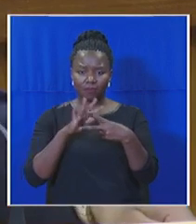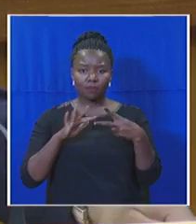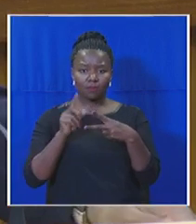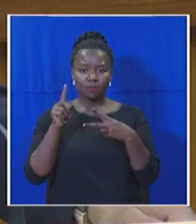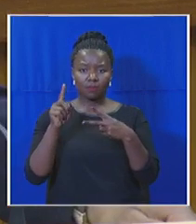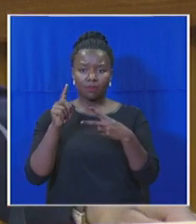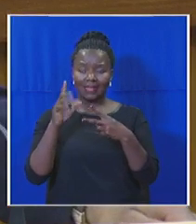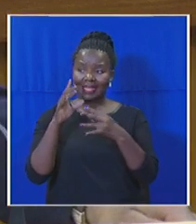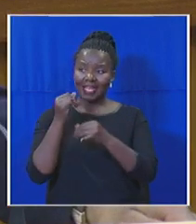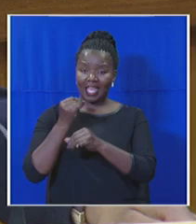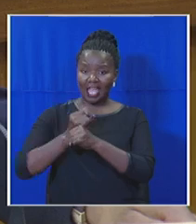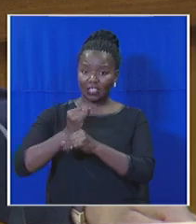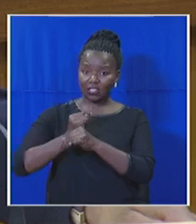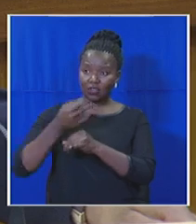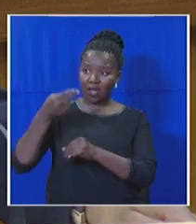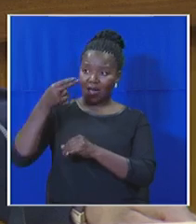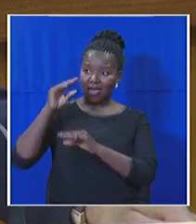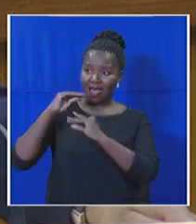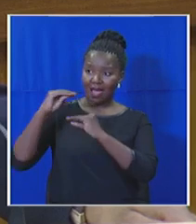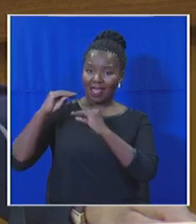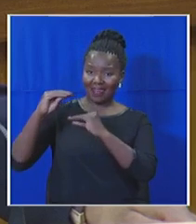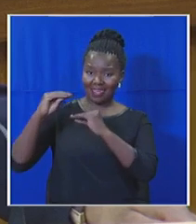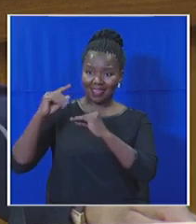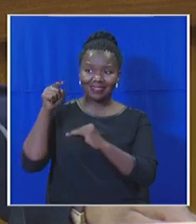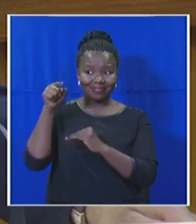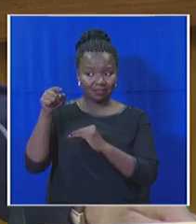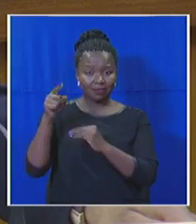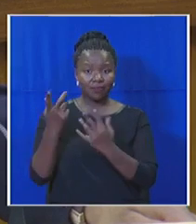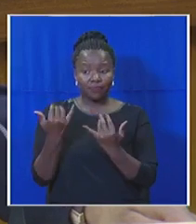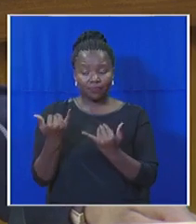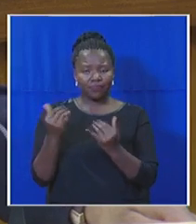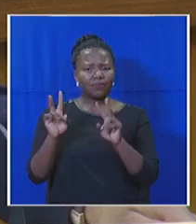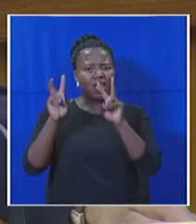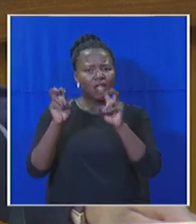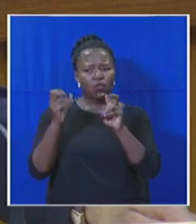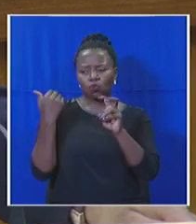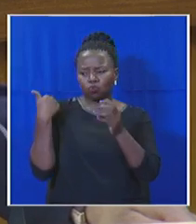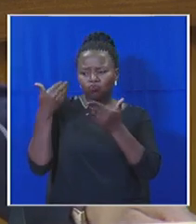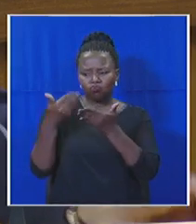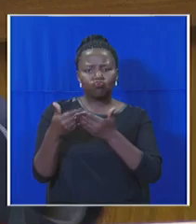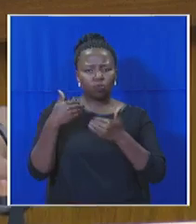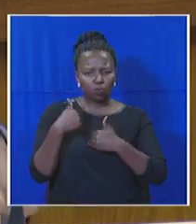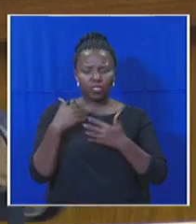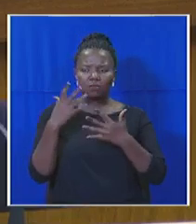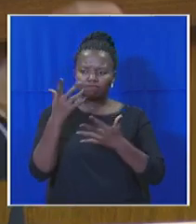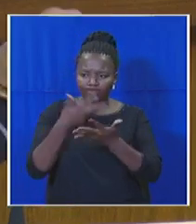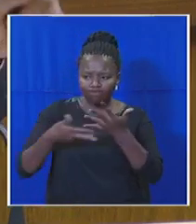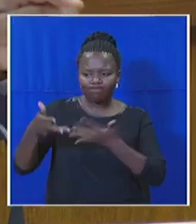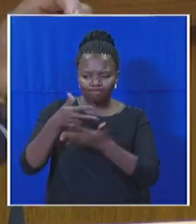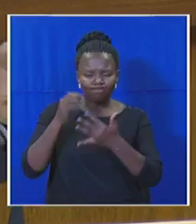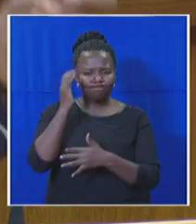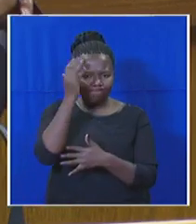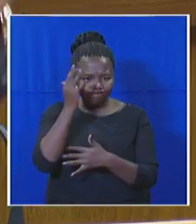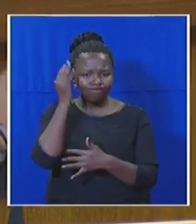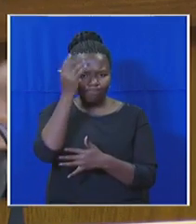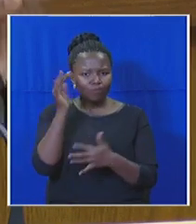institutions of higher learning, that's a matter we've been looking at. And the department has been looking at it,